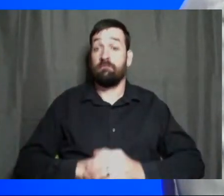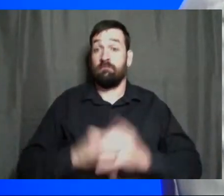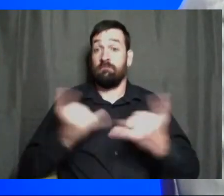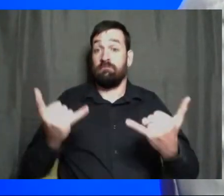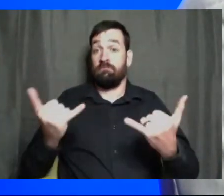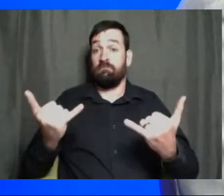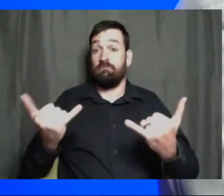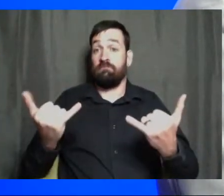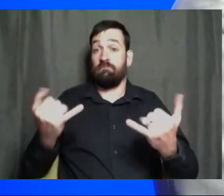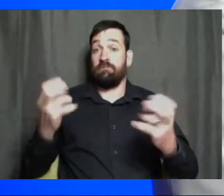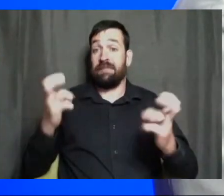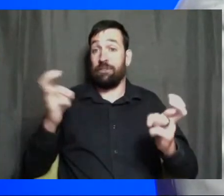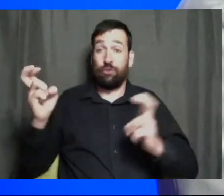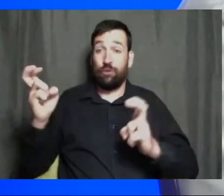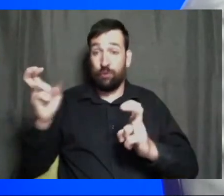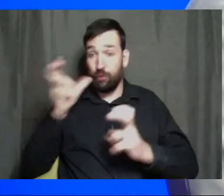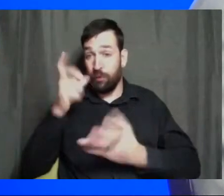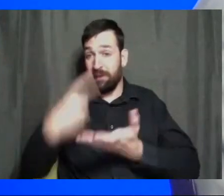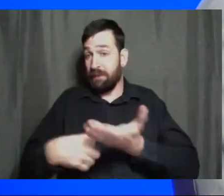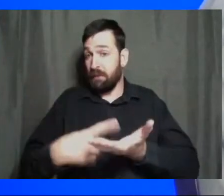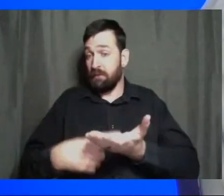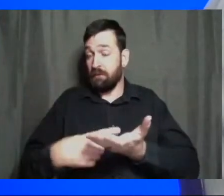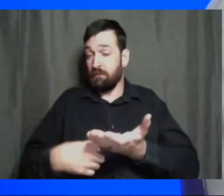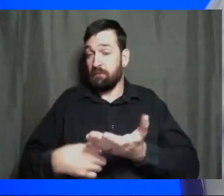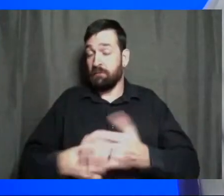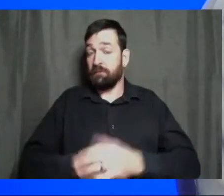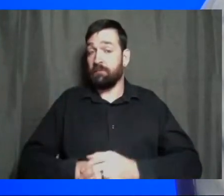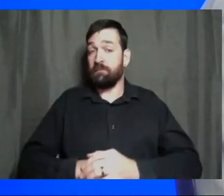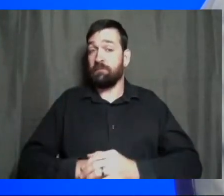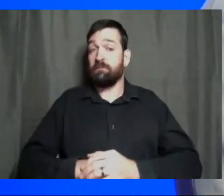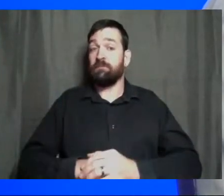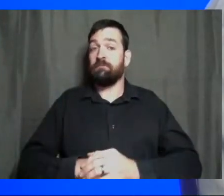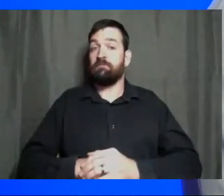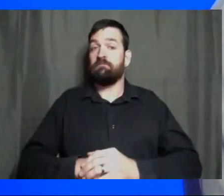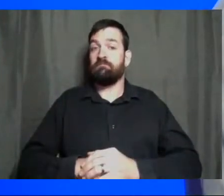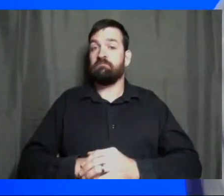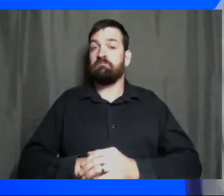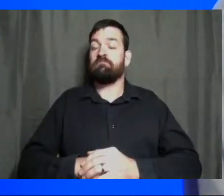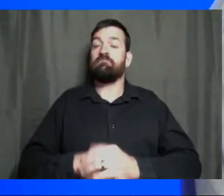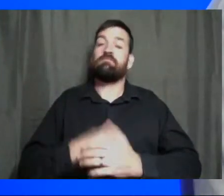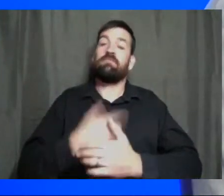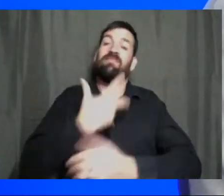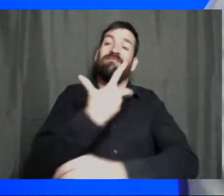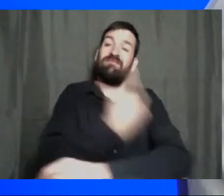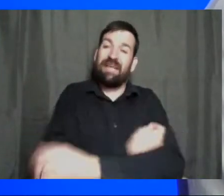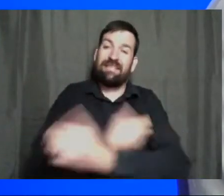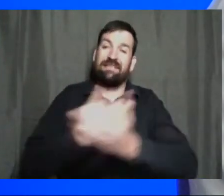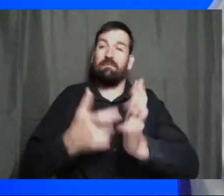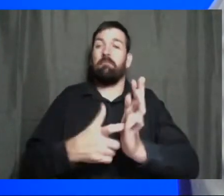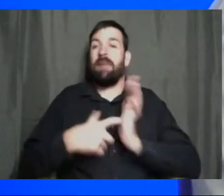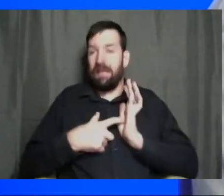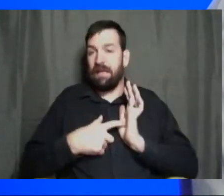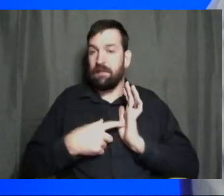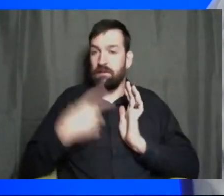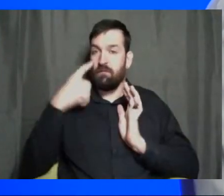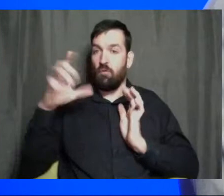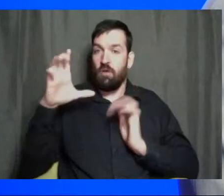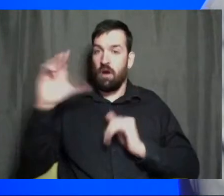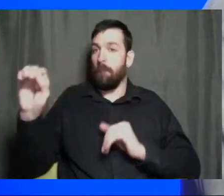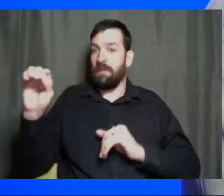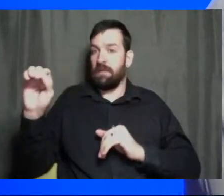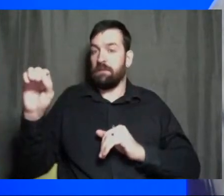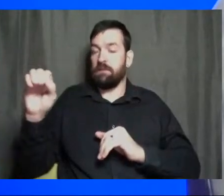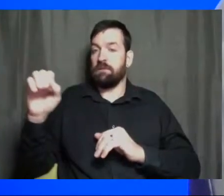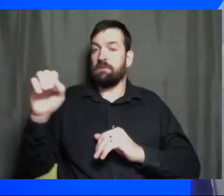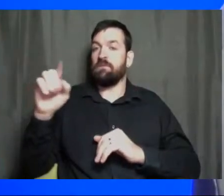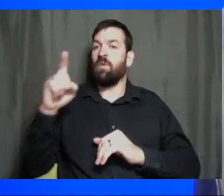that we'll be talking about and are talking about are the mandates for vaccinations for companies that are 100 employees or more.